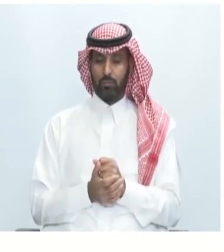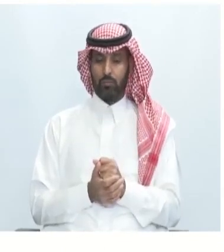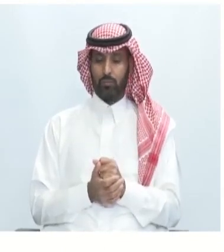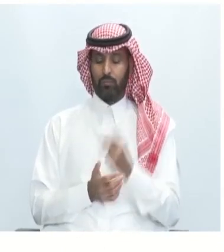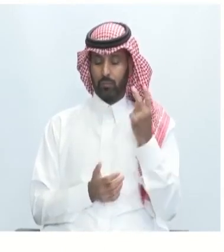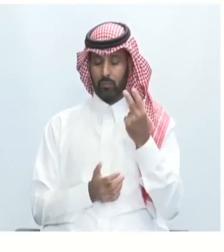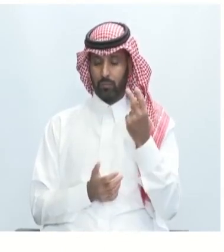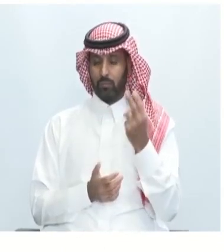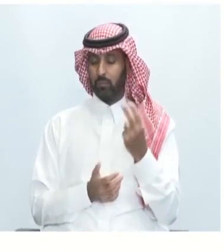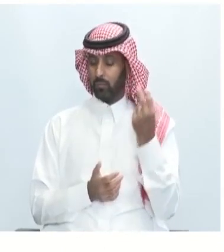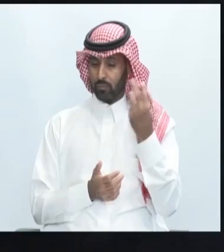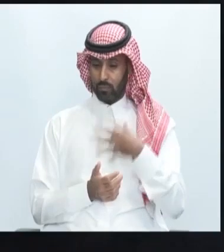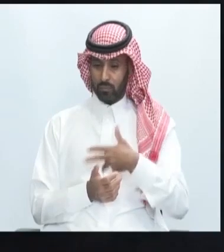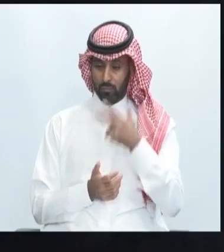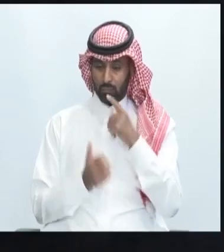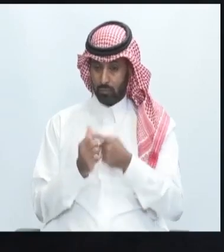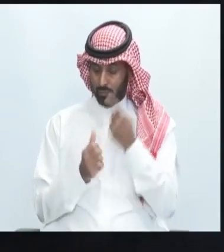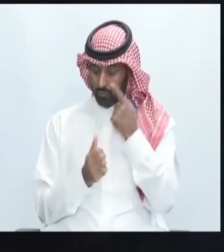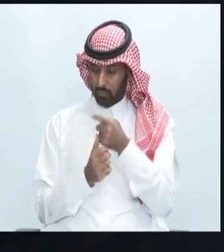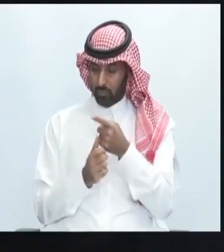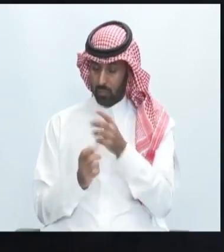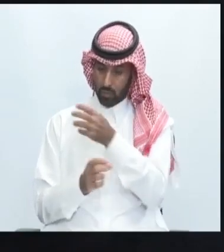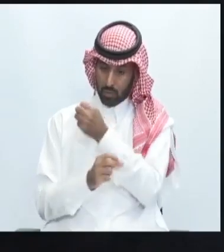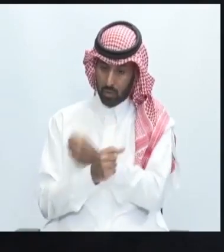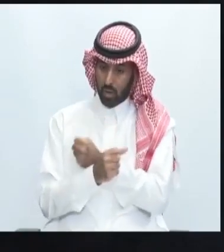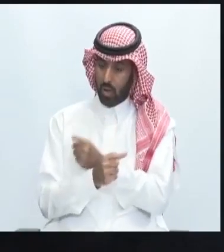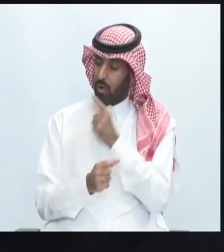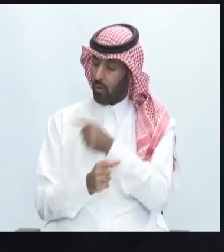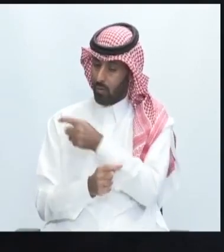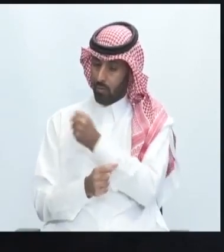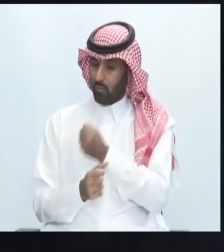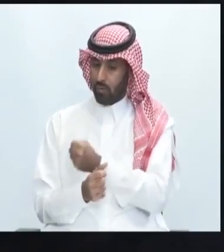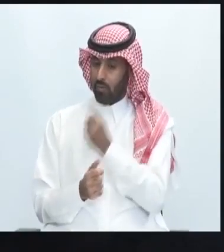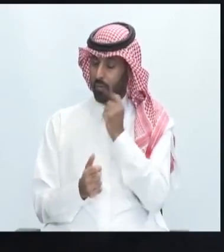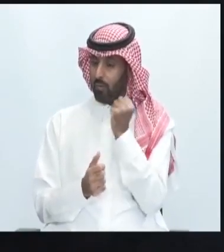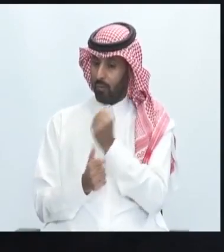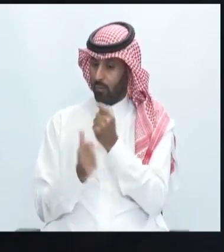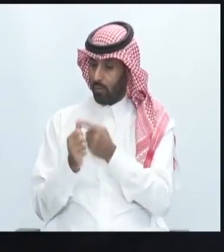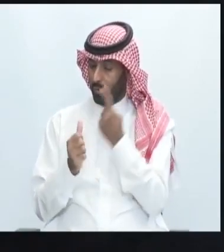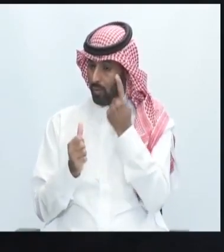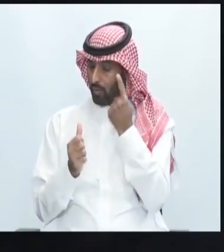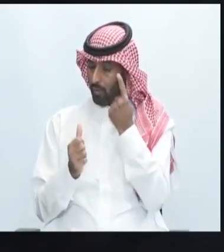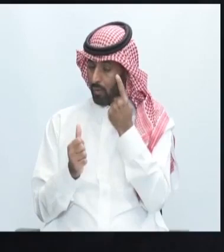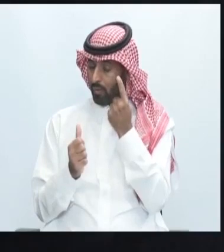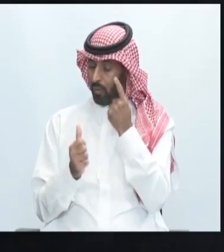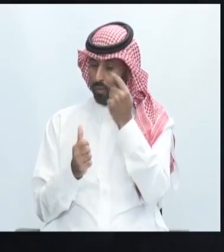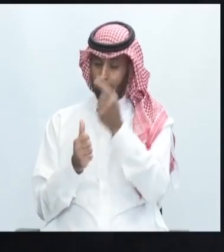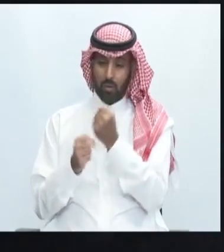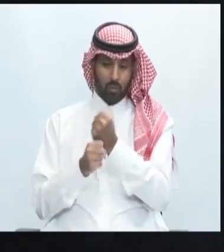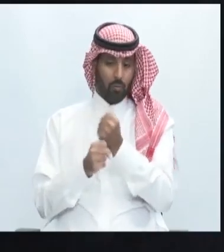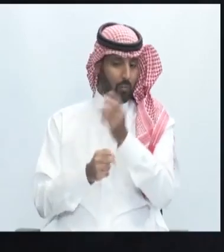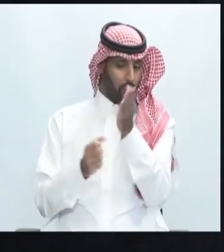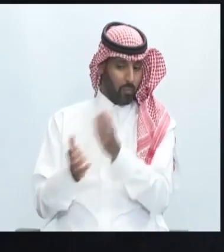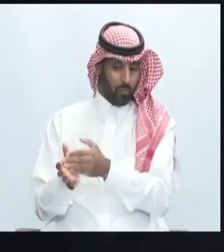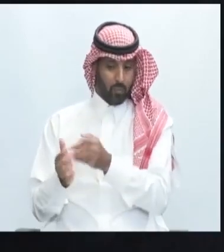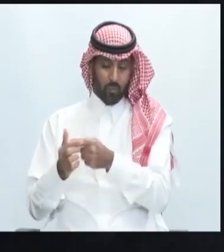the criminal. If you want to answer, first find the subject, the verb, and the object. The first thing you do, take the object, put it